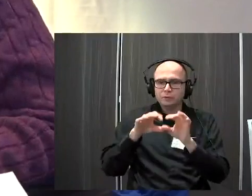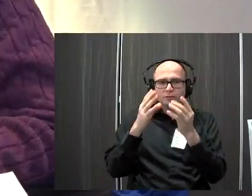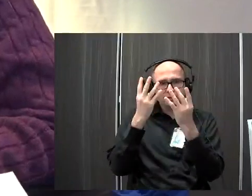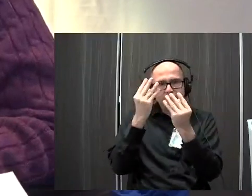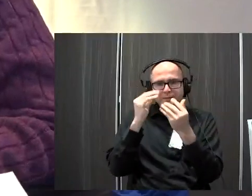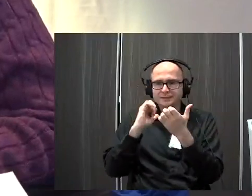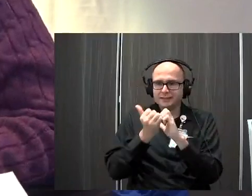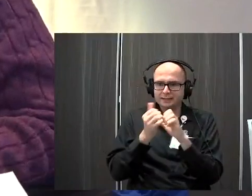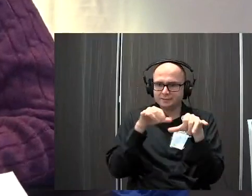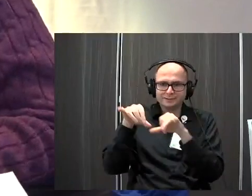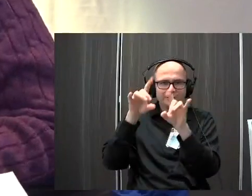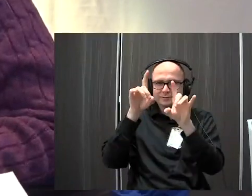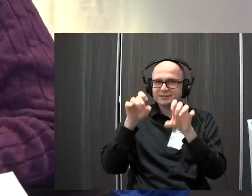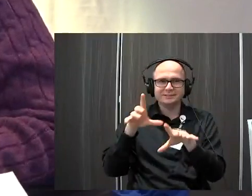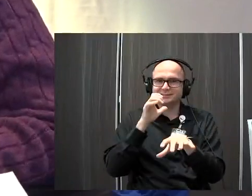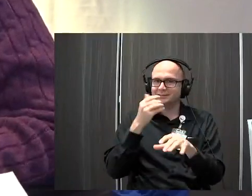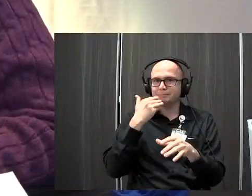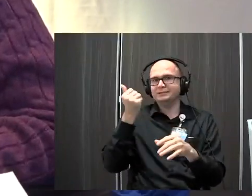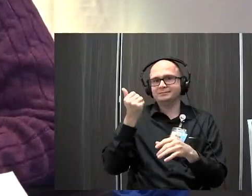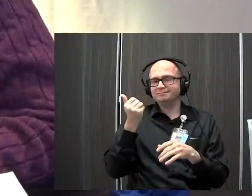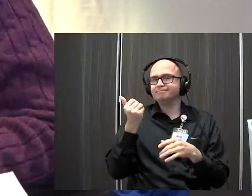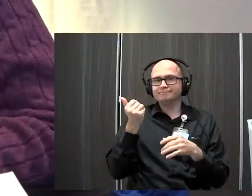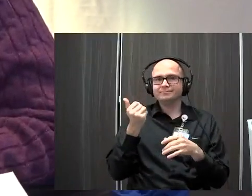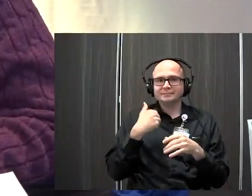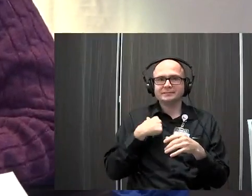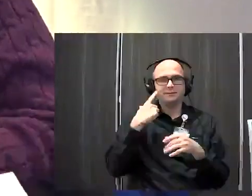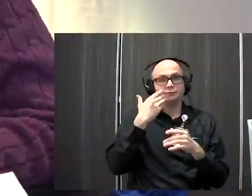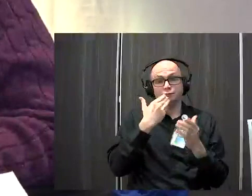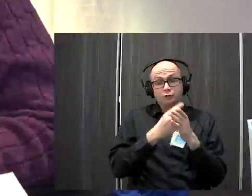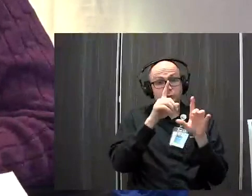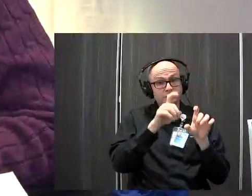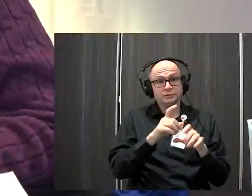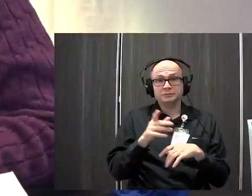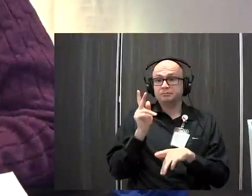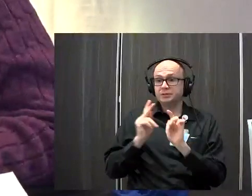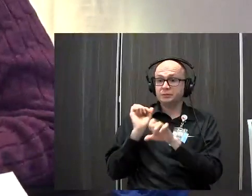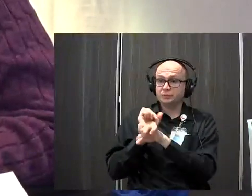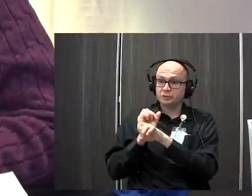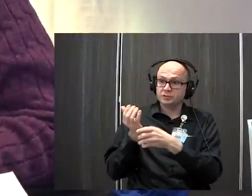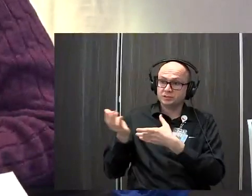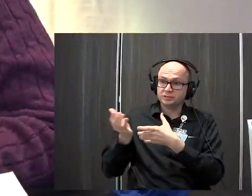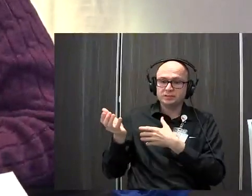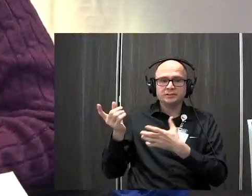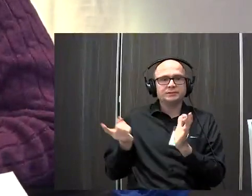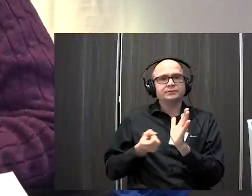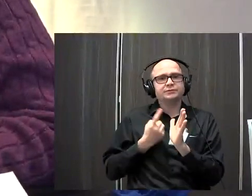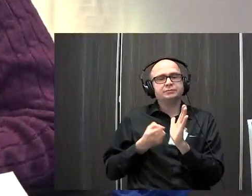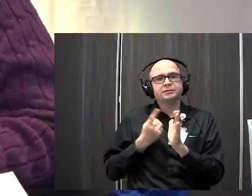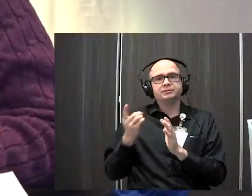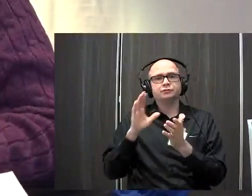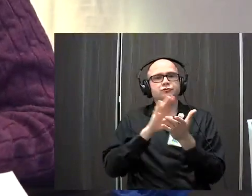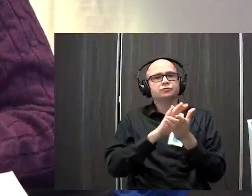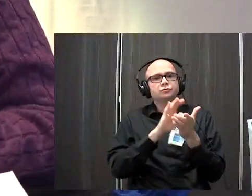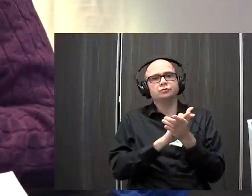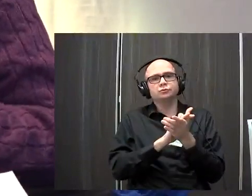and standardized tests aren't always the approach. So I think those are great questions. I know folks that I've worked with have sometimes leveraged their schools